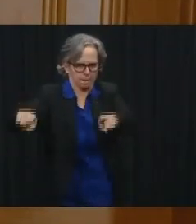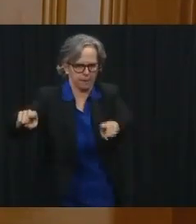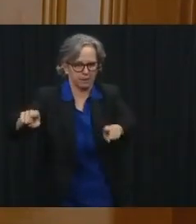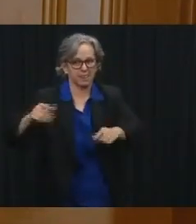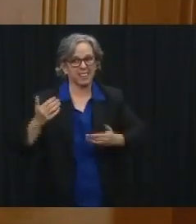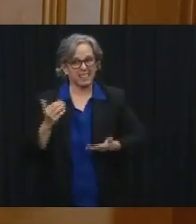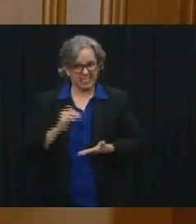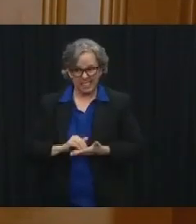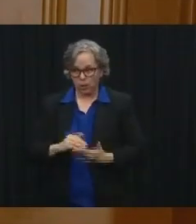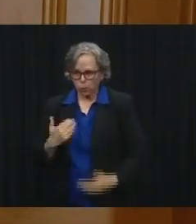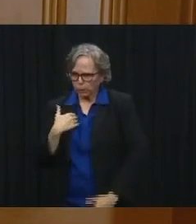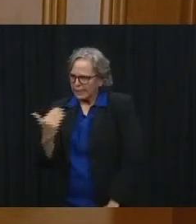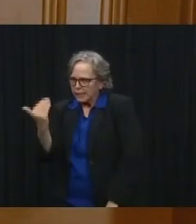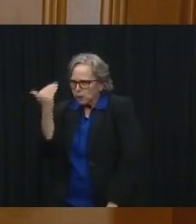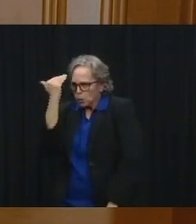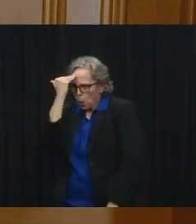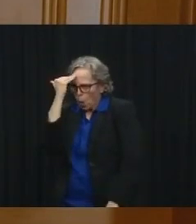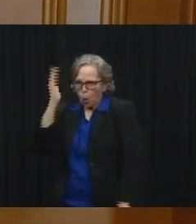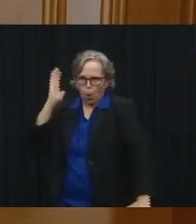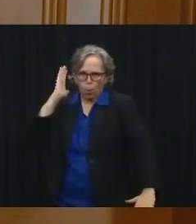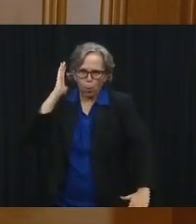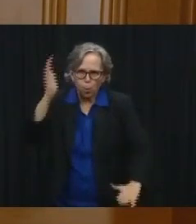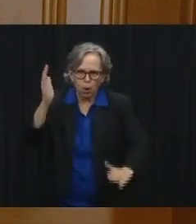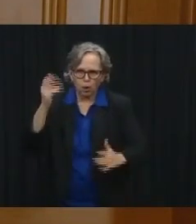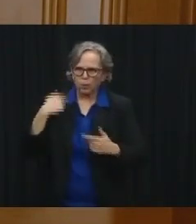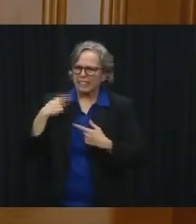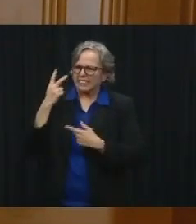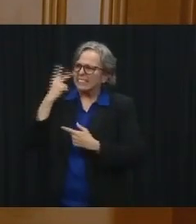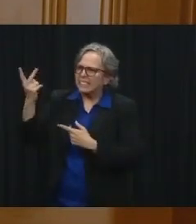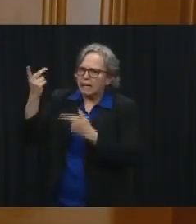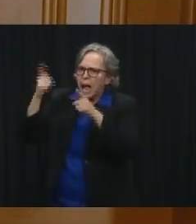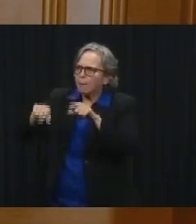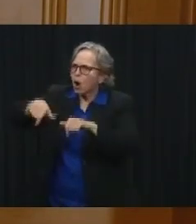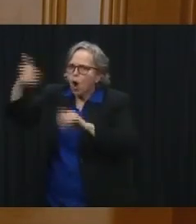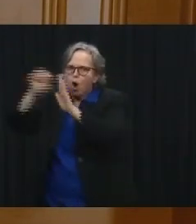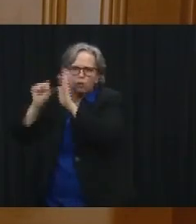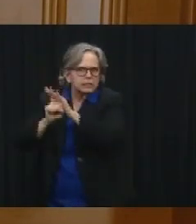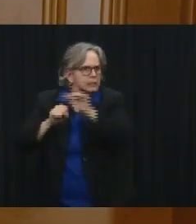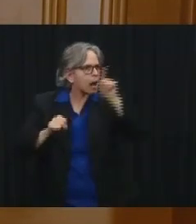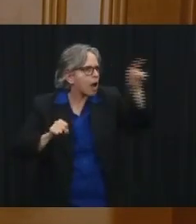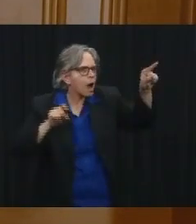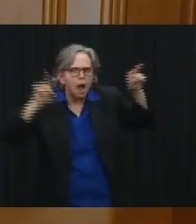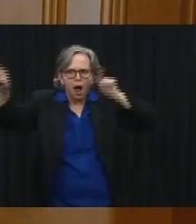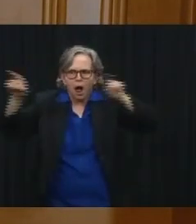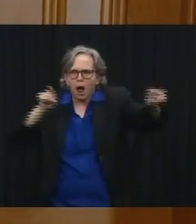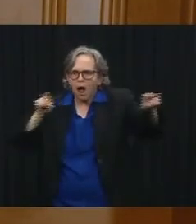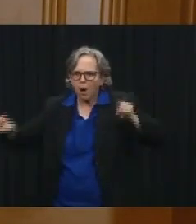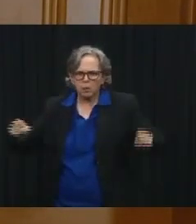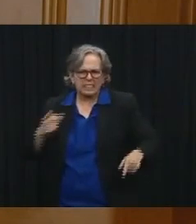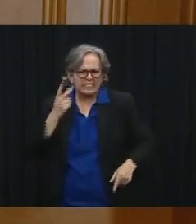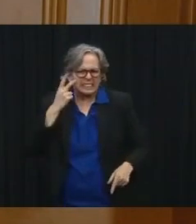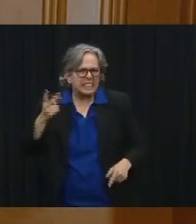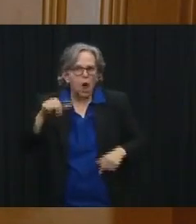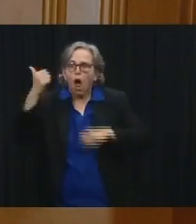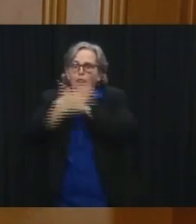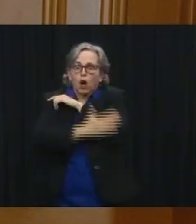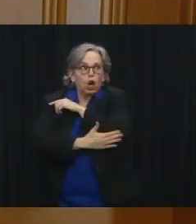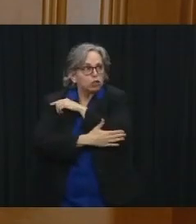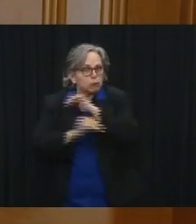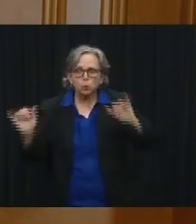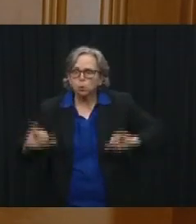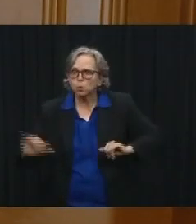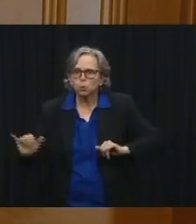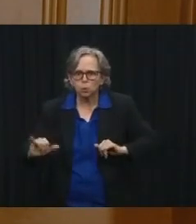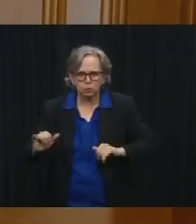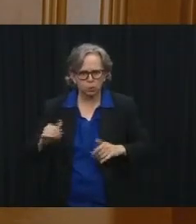what's happened in other states, we've tracked what's happened in other countries, and our goal every single day is to prepare